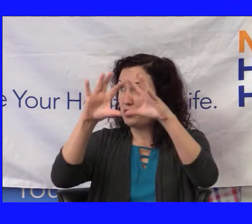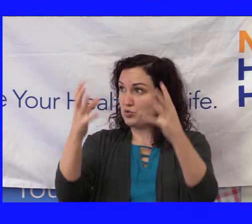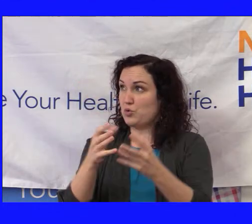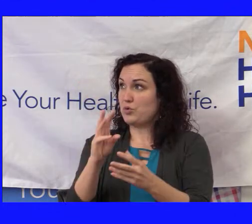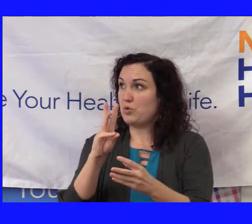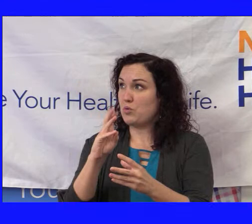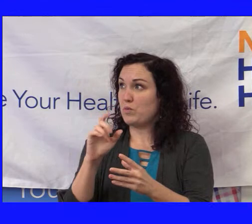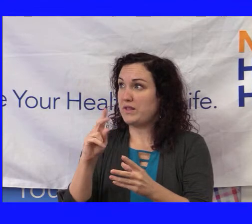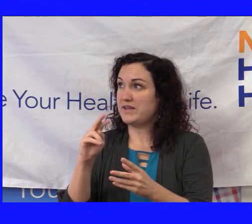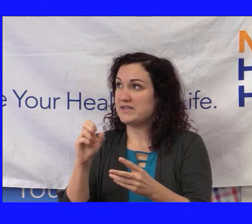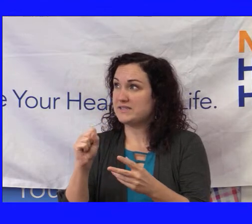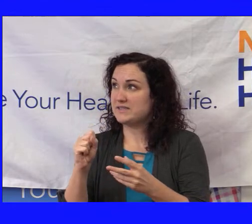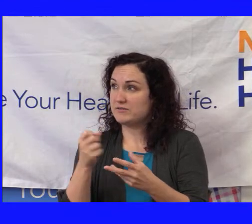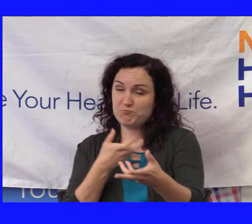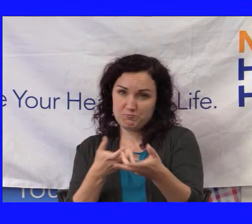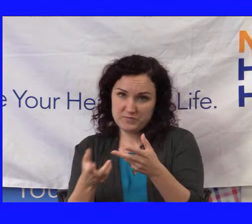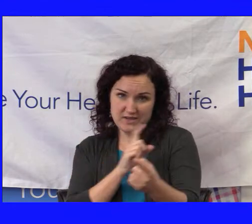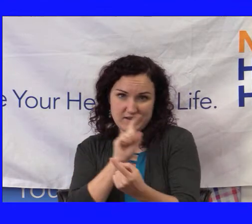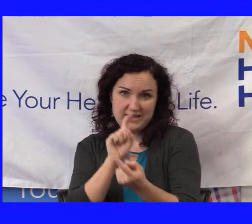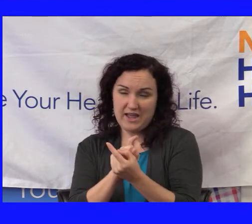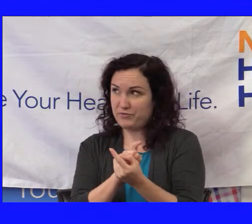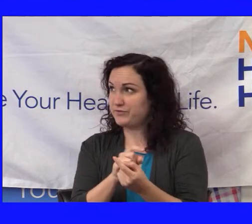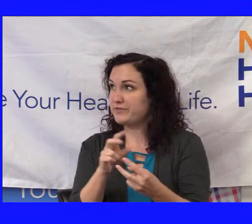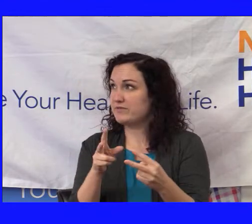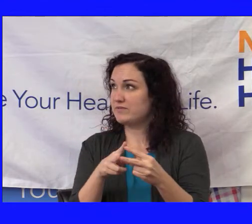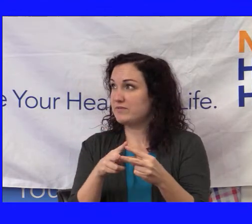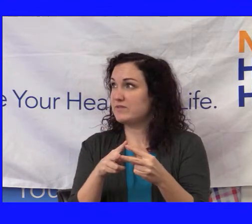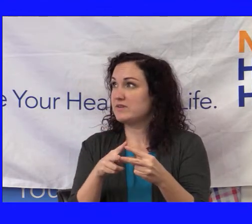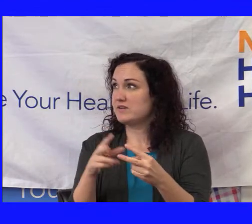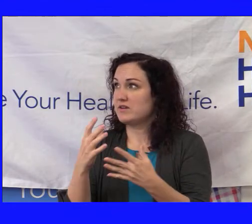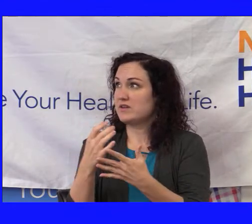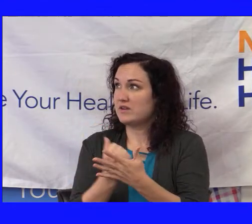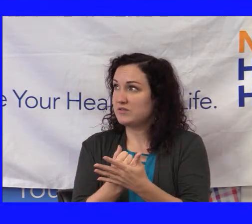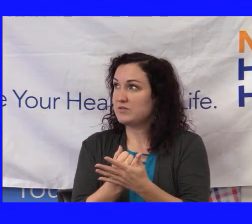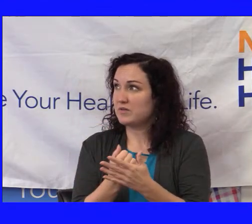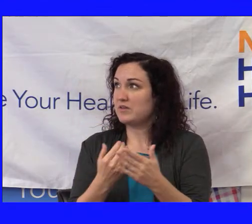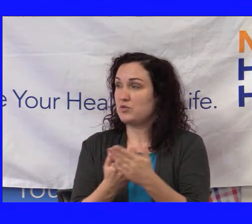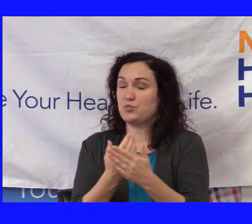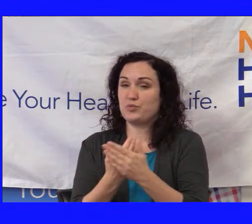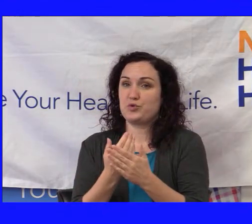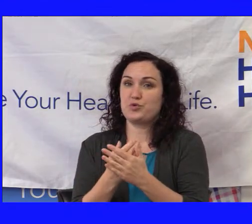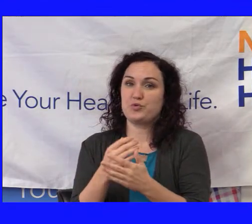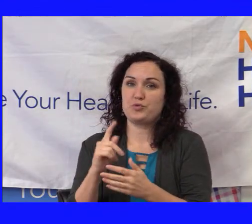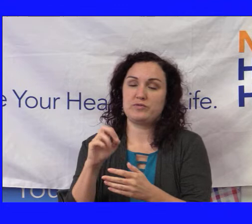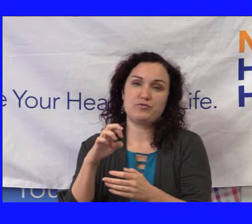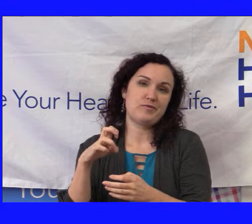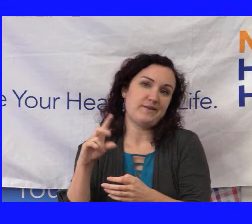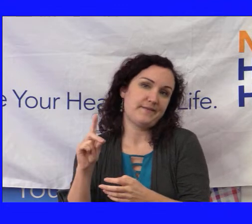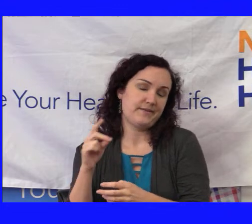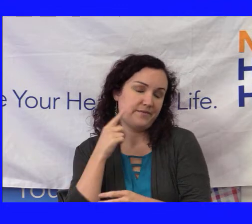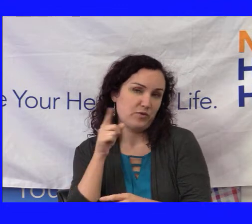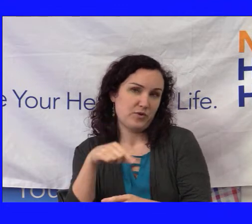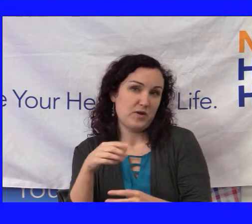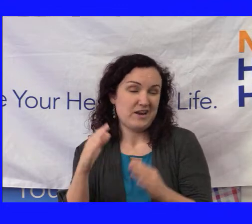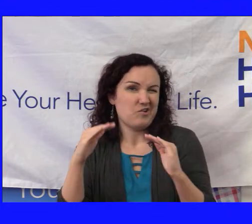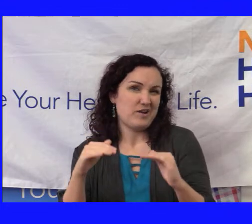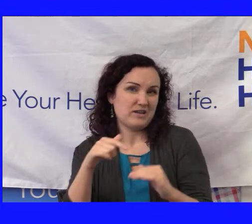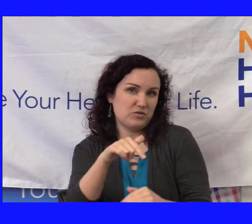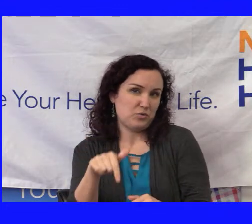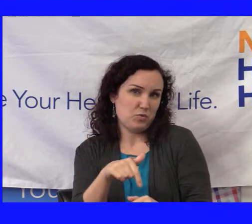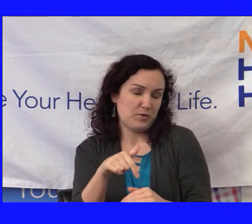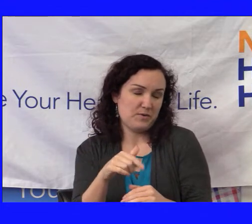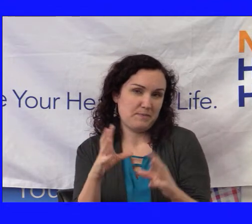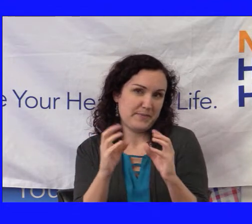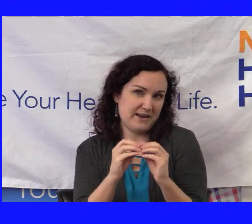wellness encounters that we have just begun counting on and collecting. We'll have a trend for you at our next